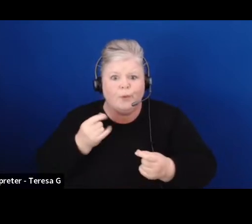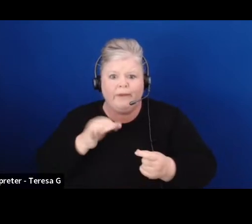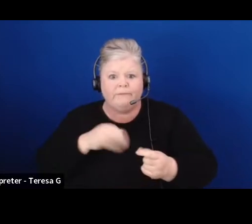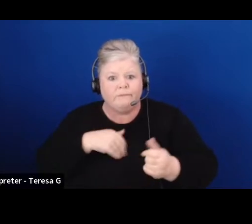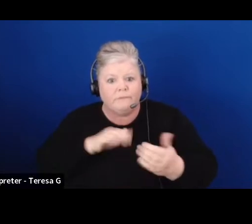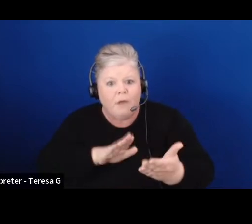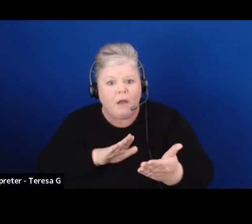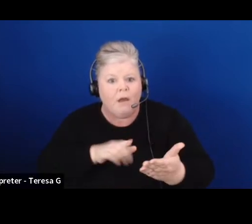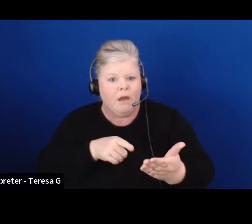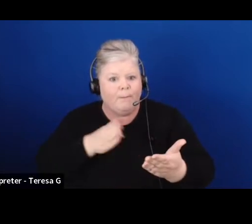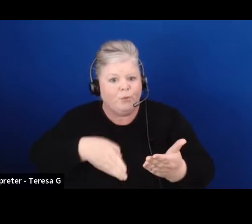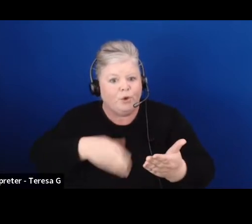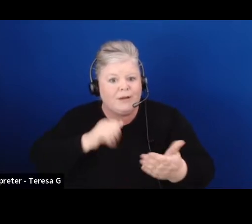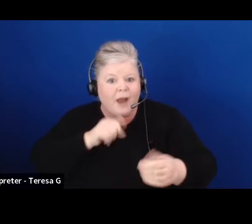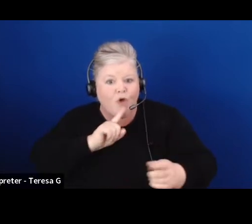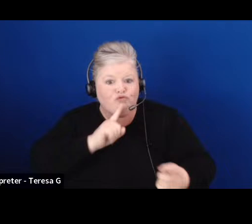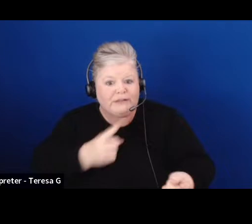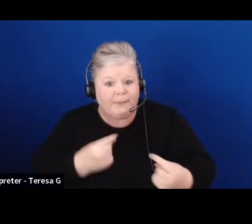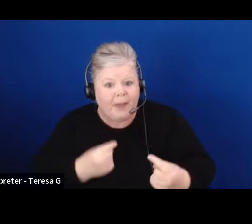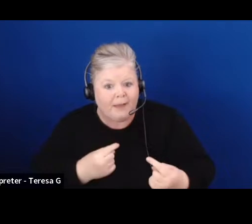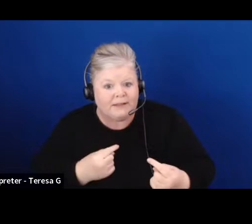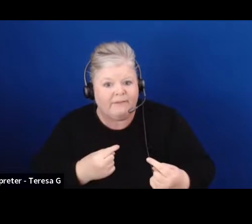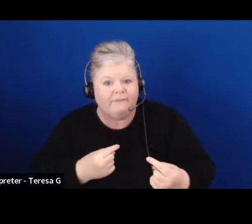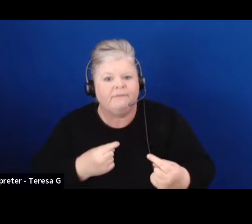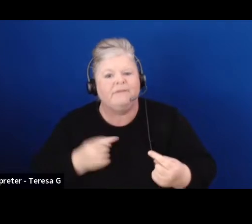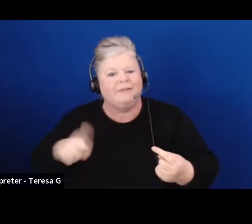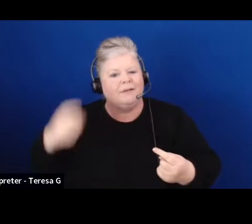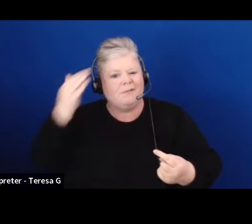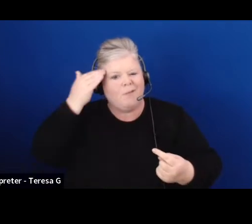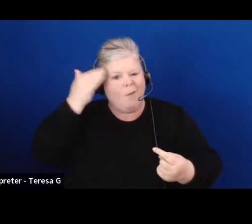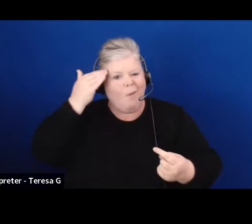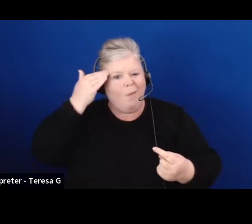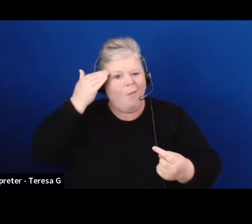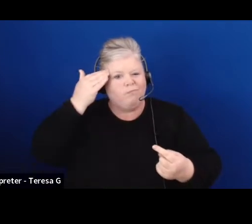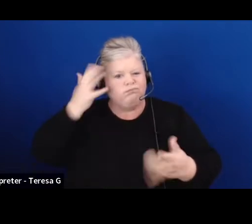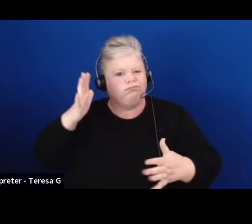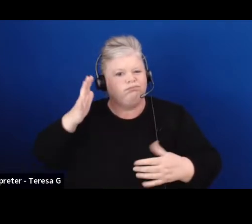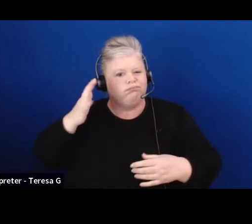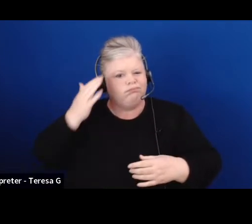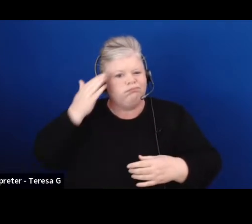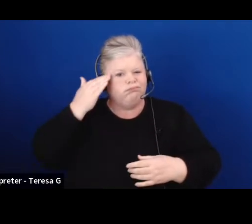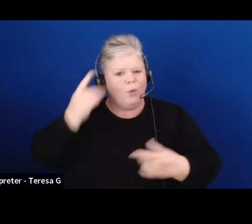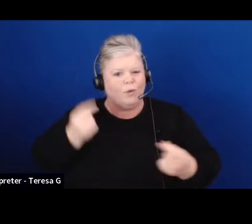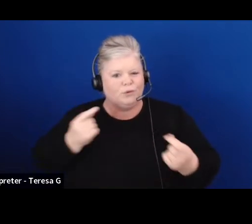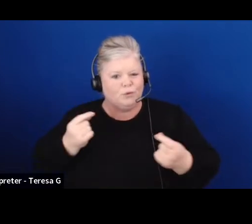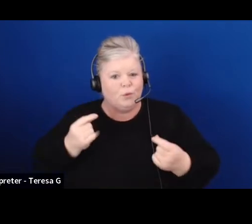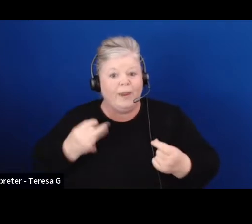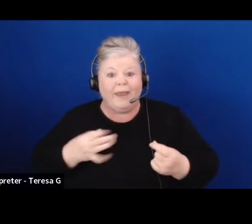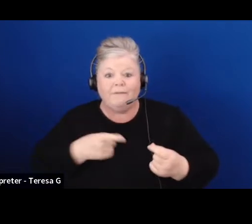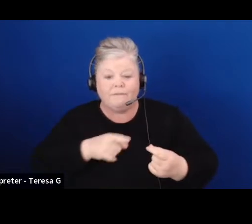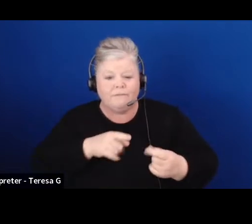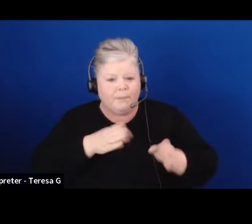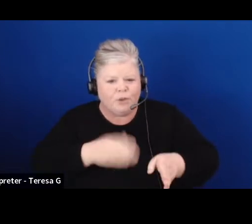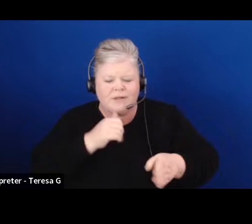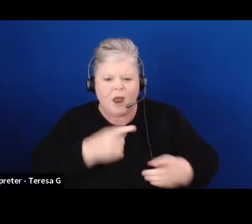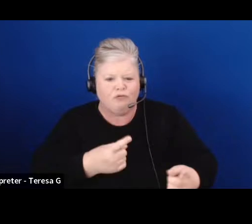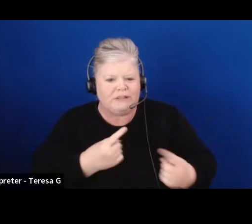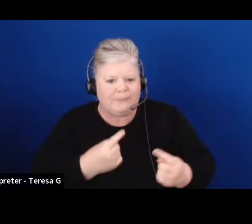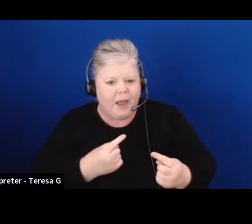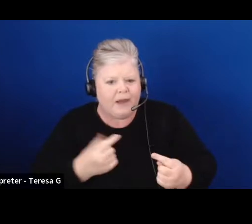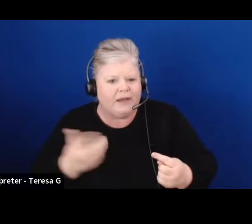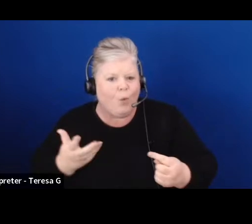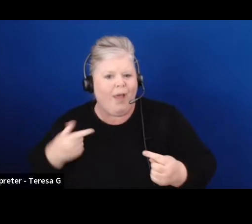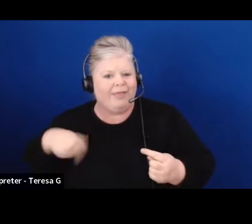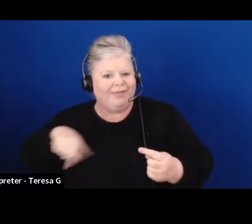responding in the way that they expect. You know, I know that